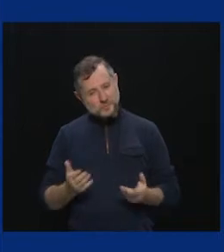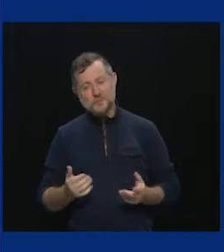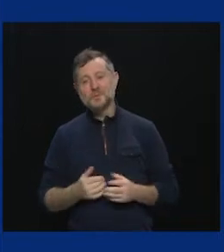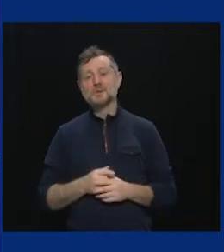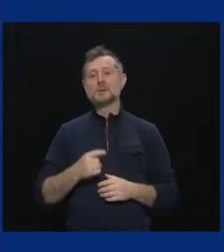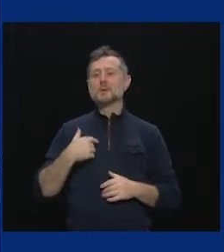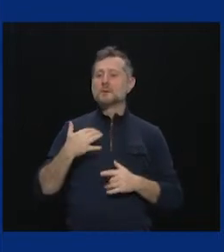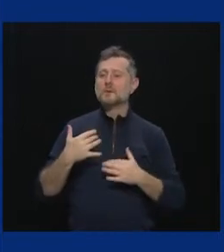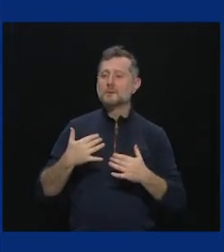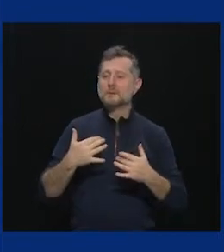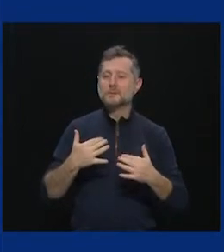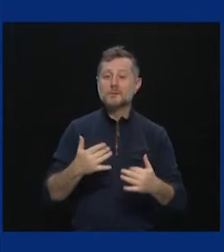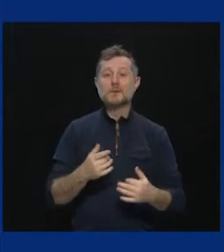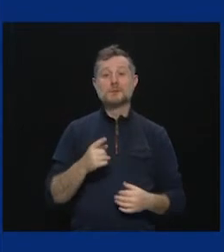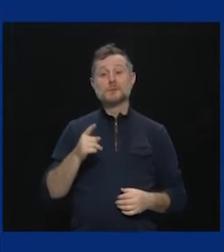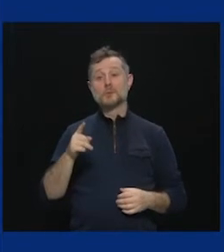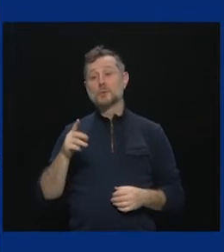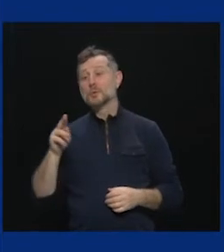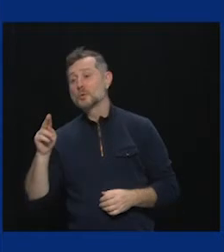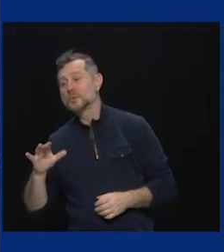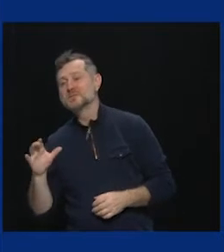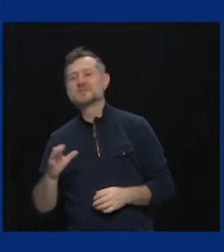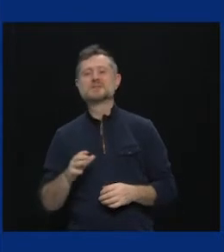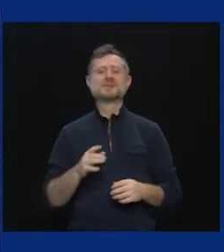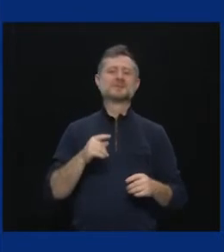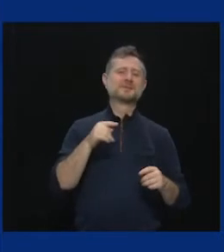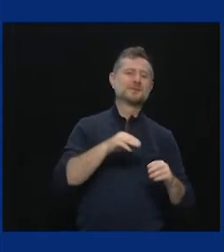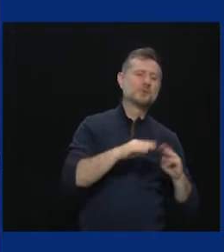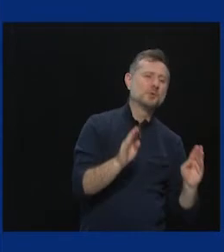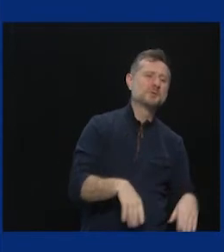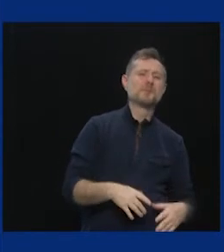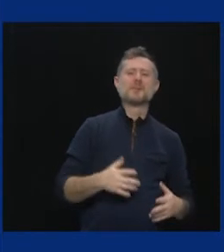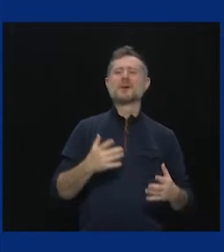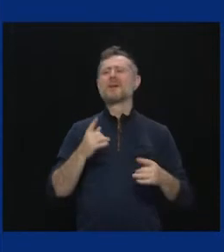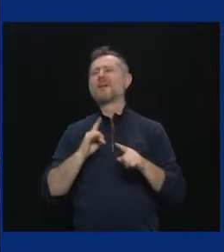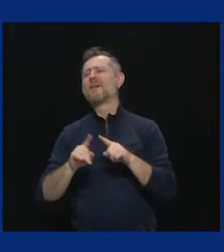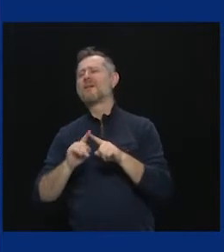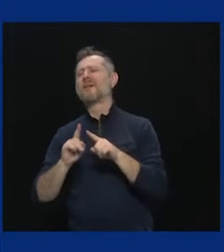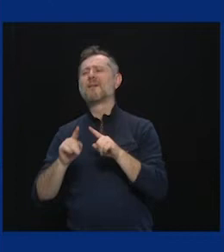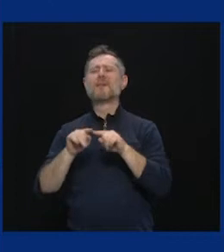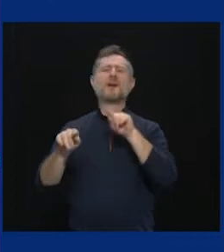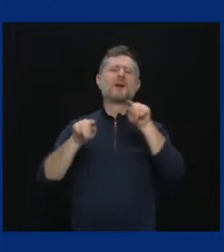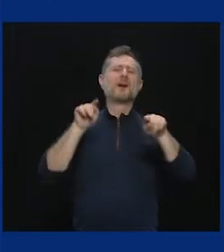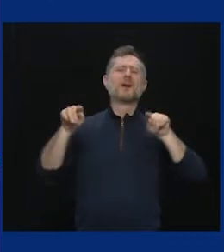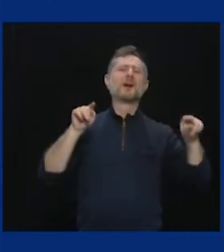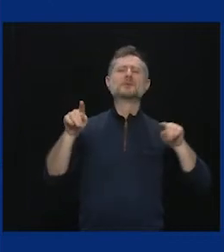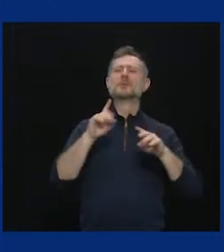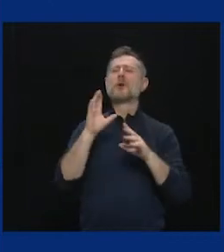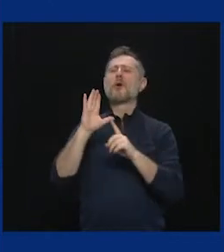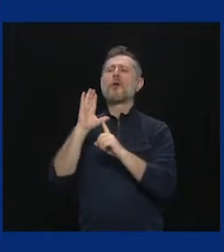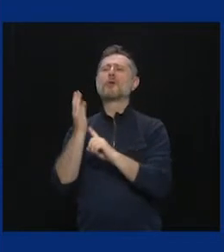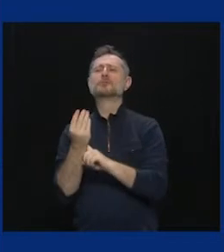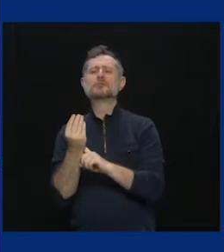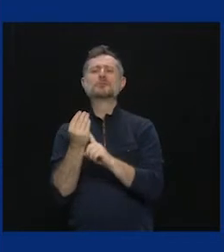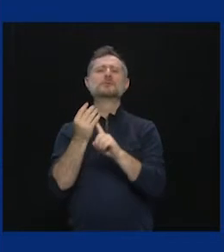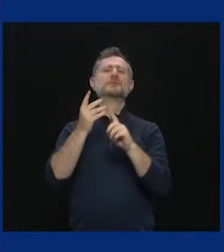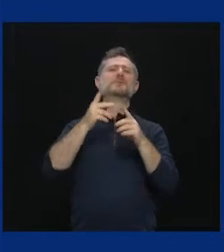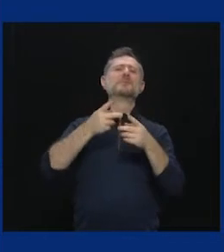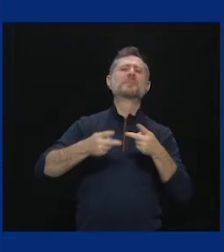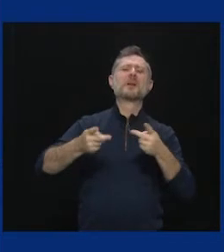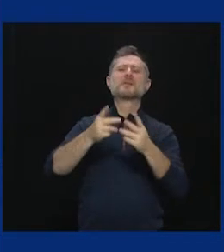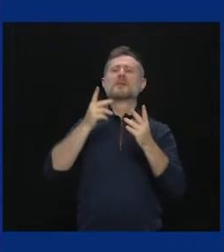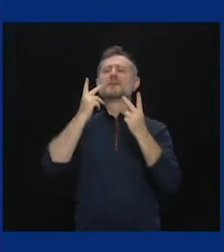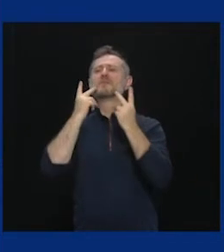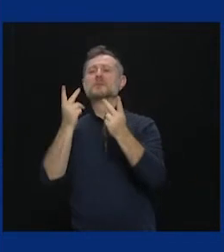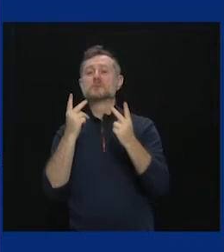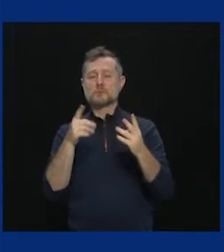this museum and other cultural institutions, will only be fully recovered when tourism resumes at